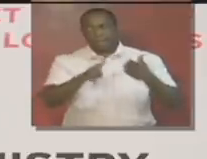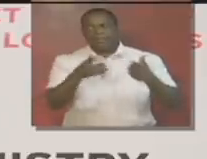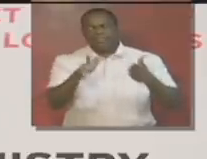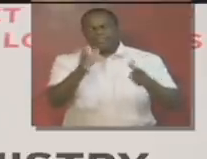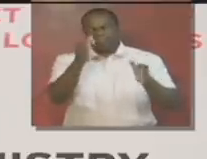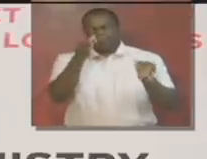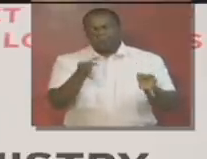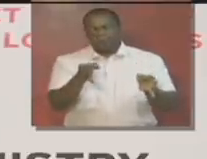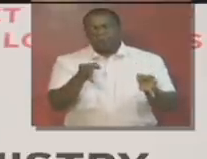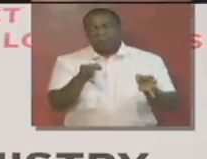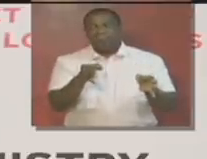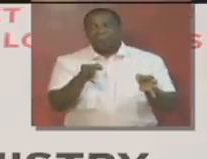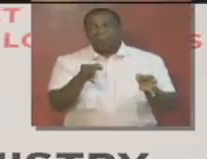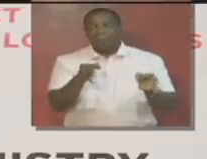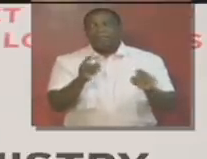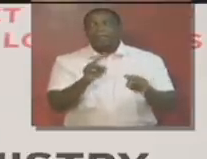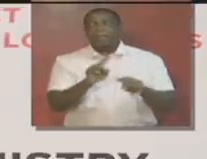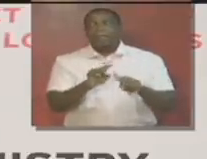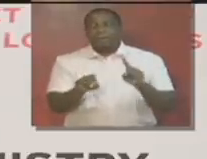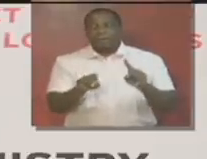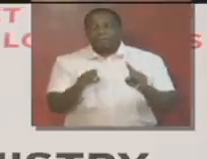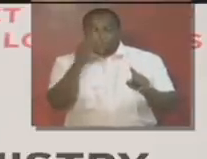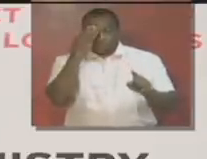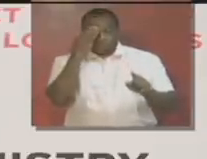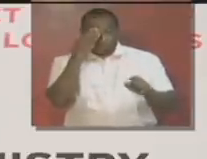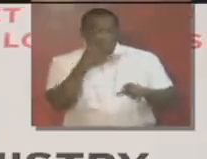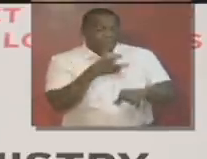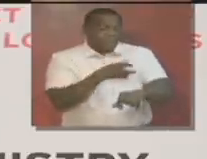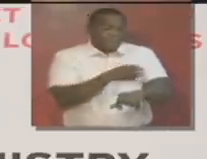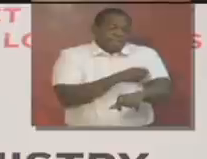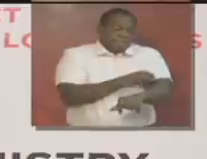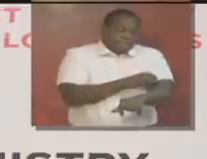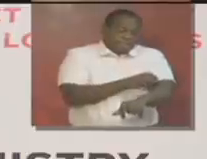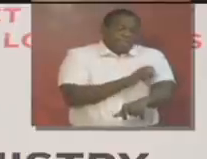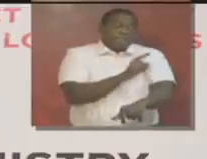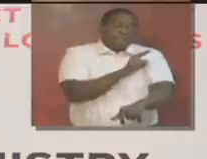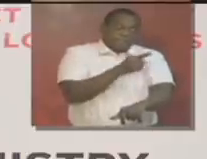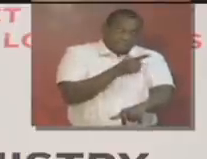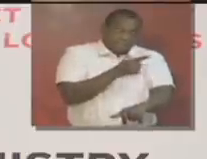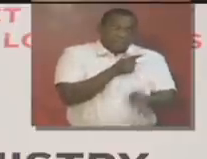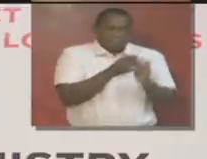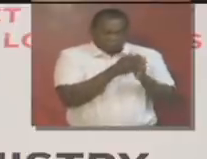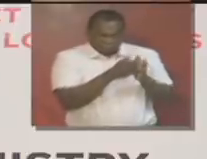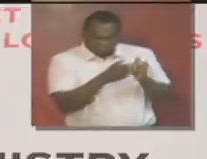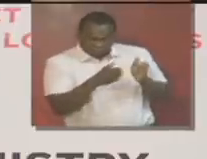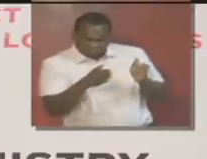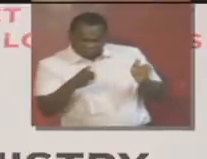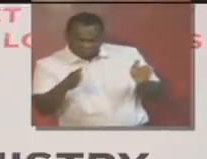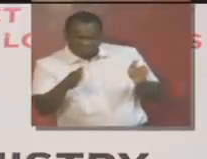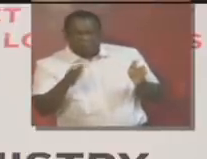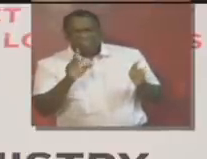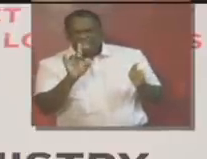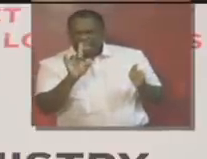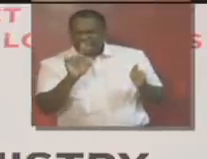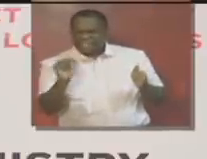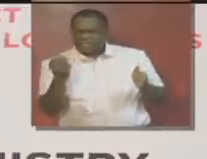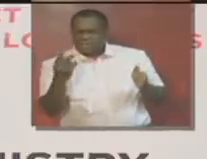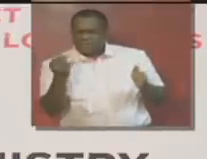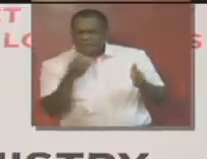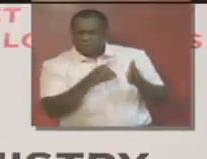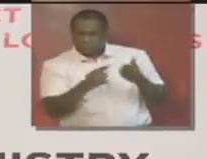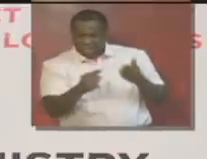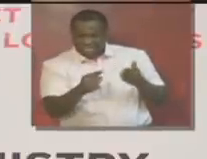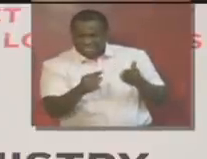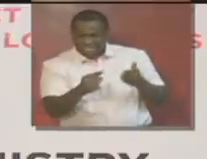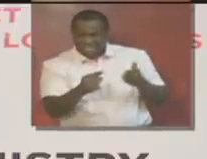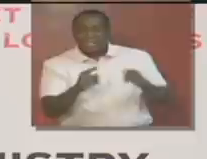the time frame to elapse between one vaccine and the next is between 8 and 12 weeks, that will vary from individual to